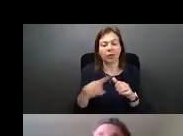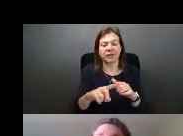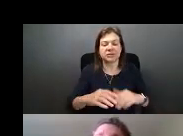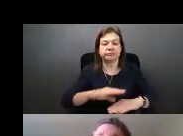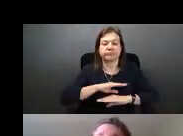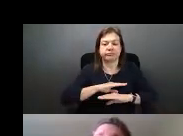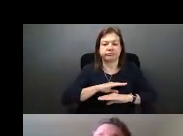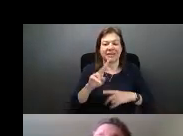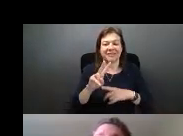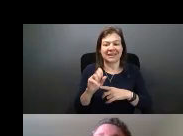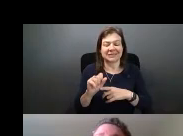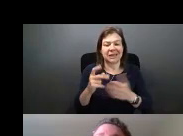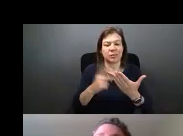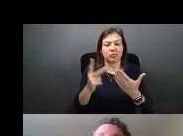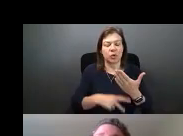program goals.